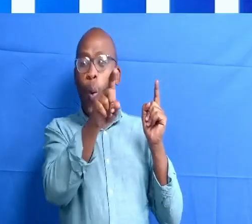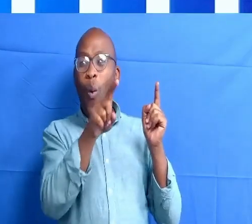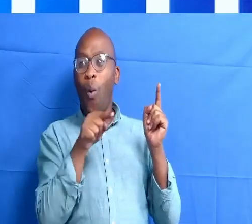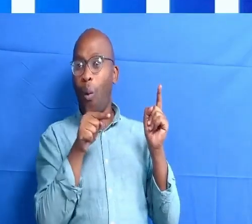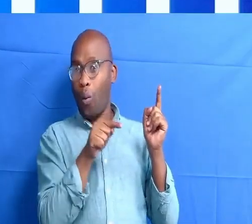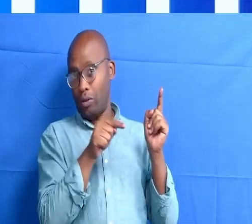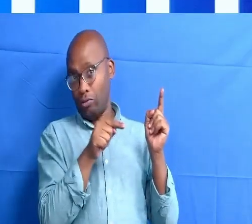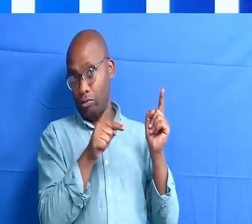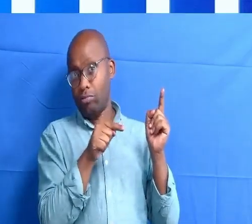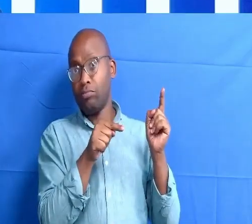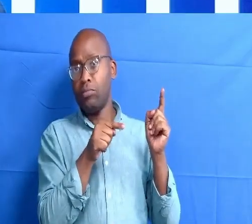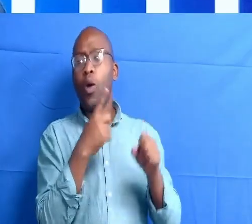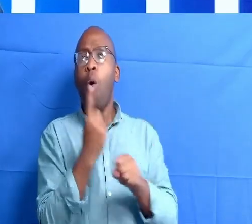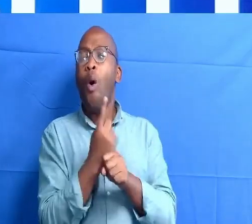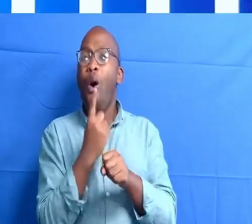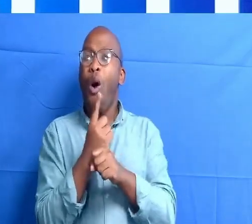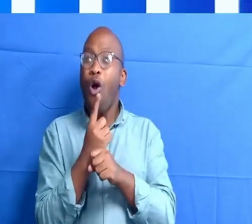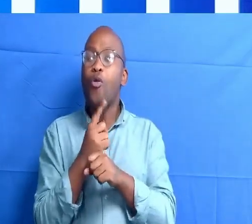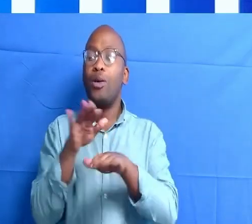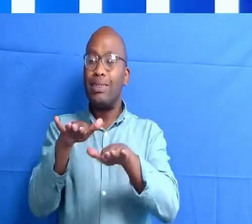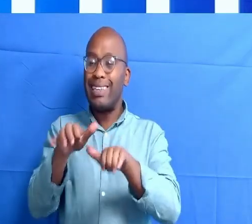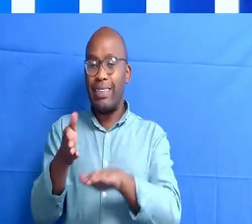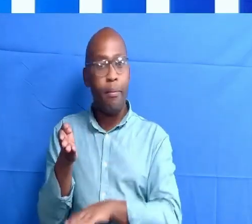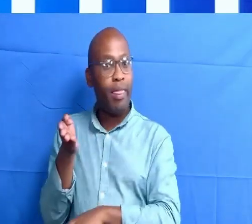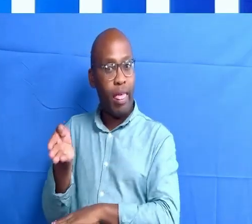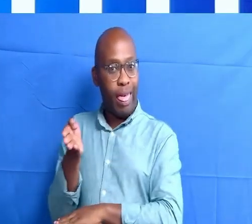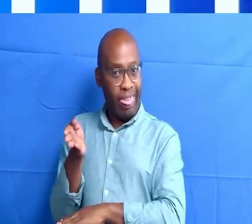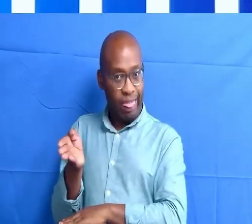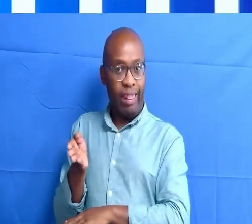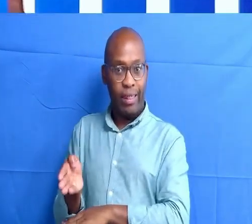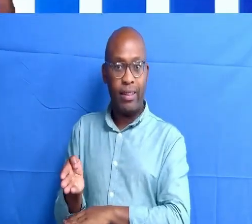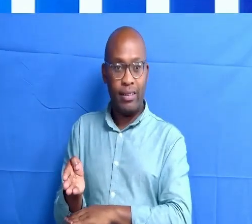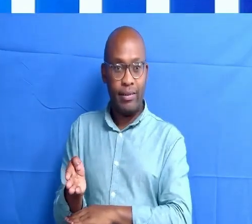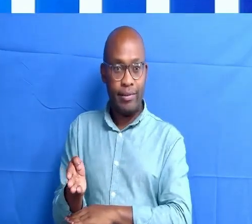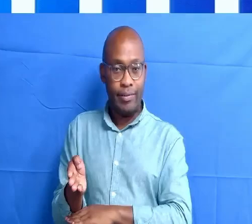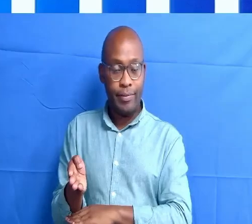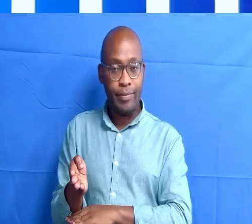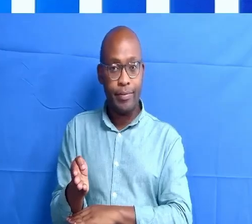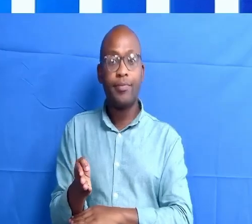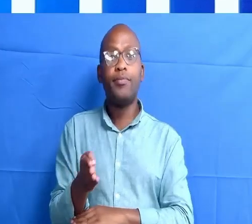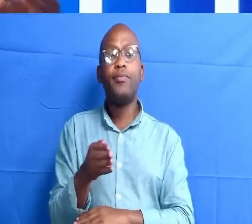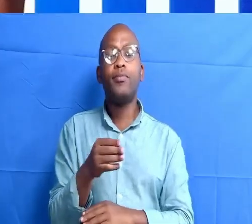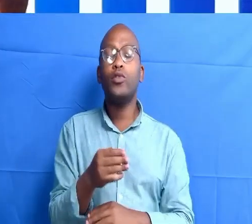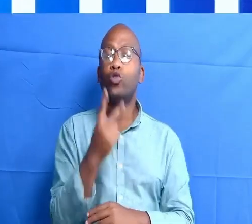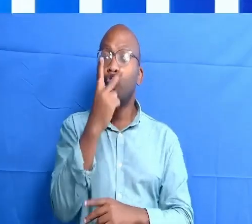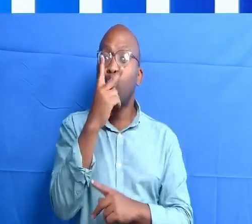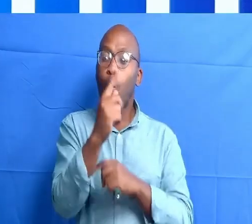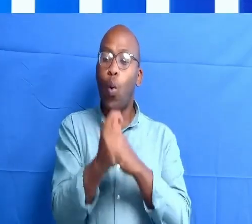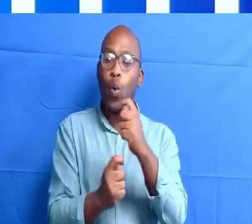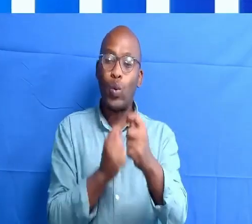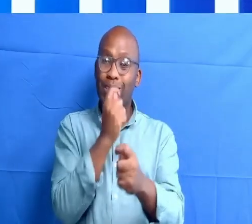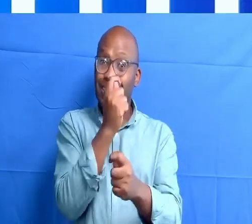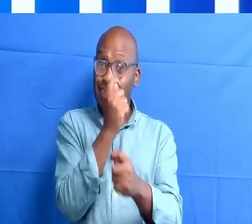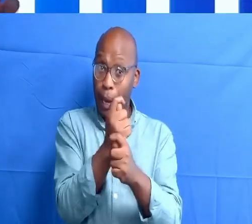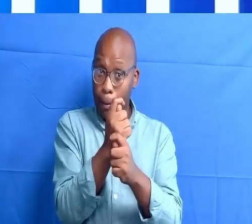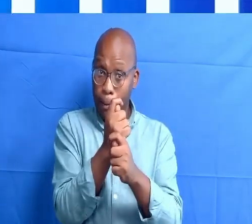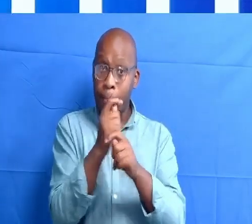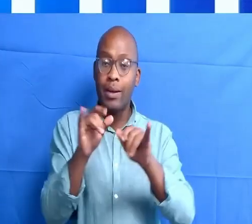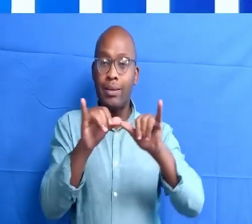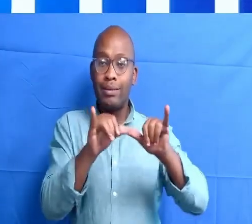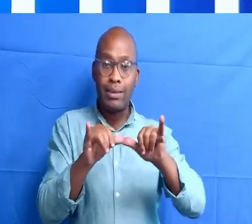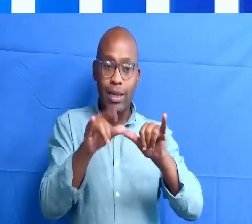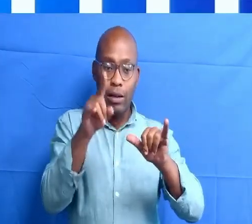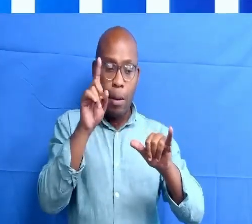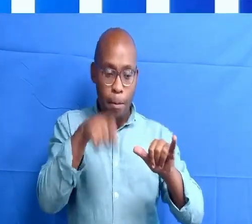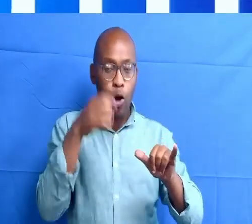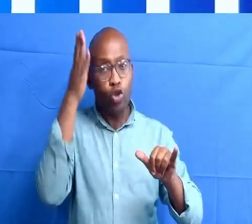also examinable, the types and the advantages of a scale. In these two types of a scale, a bar scale,